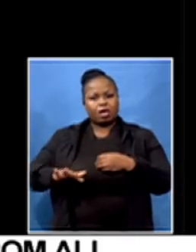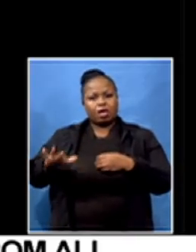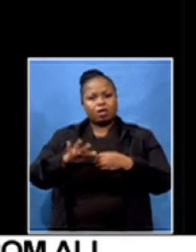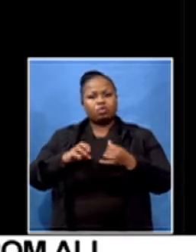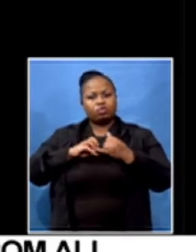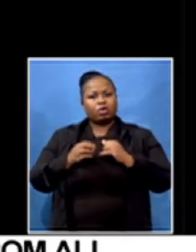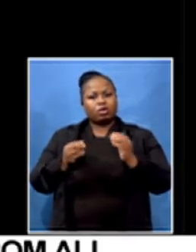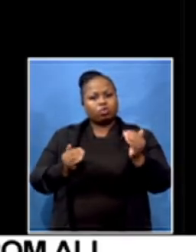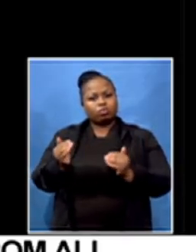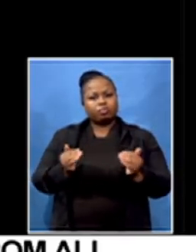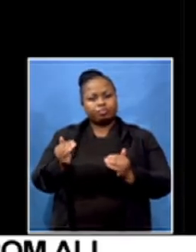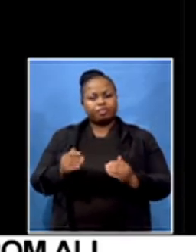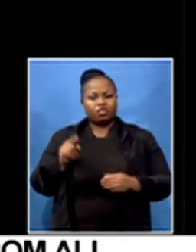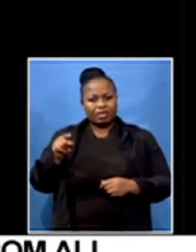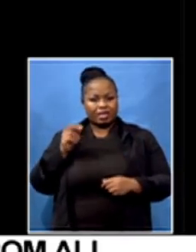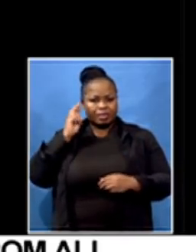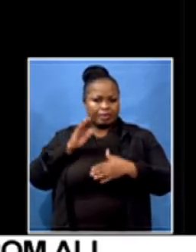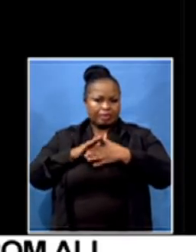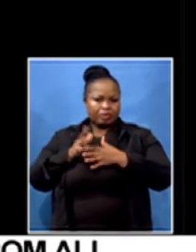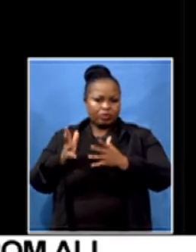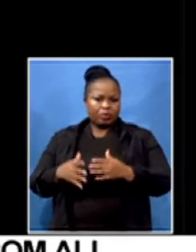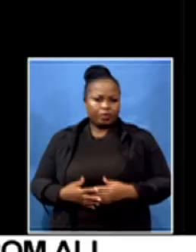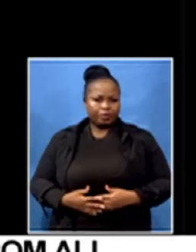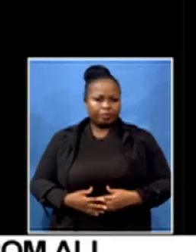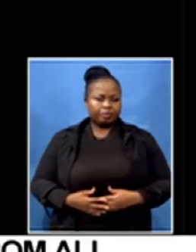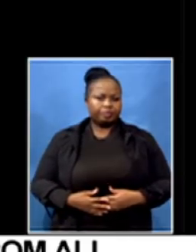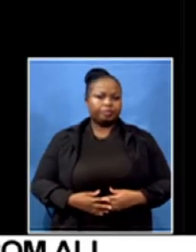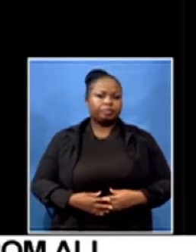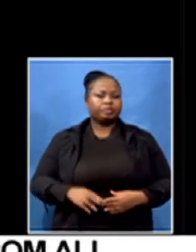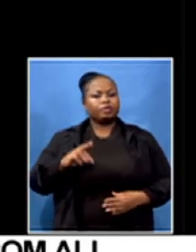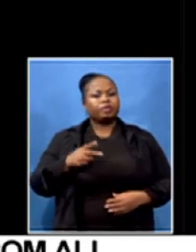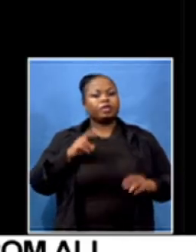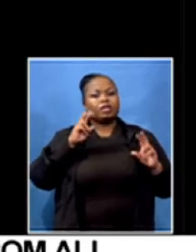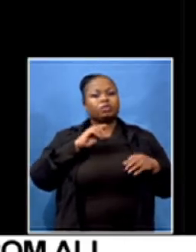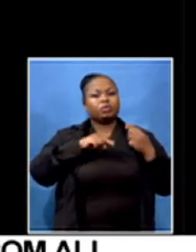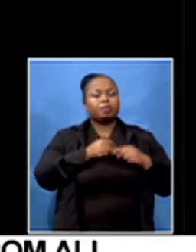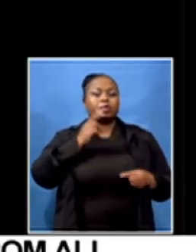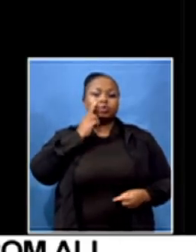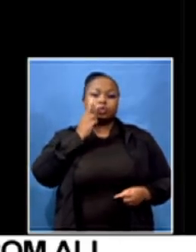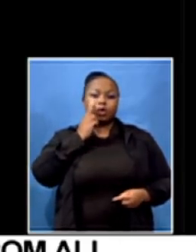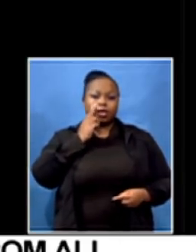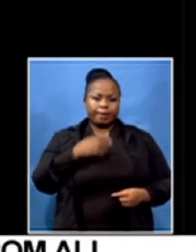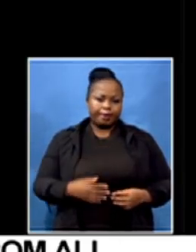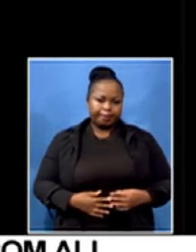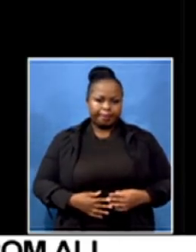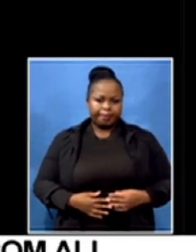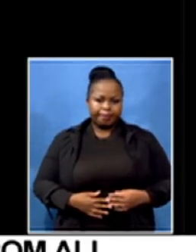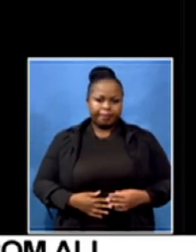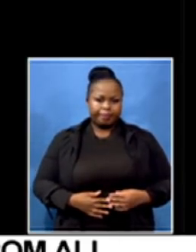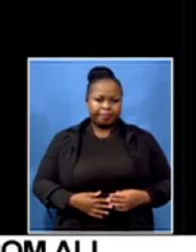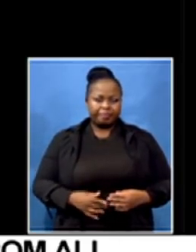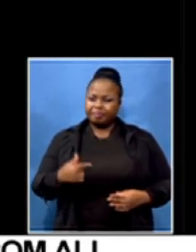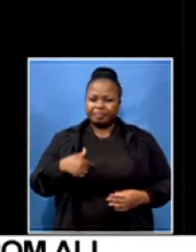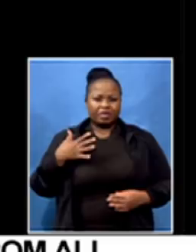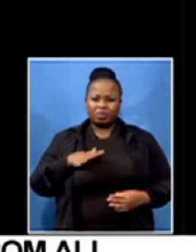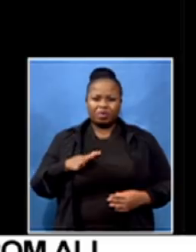keeping it on a watch for that reason. The issue around smoking, look, I don't think I want to